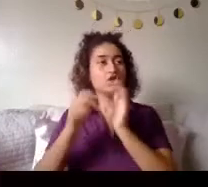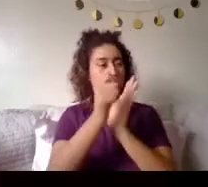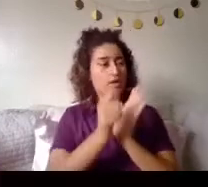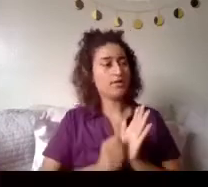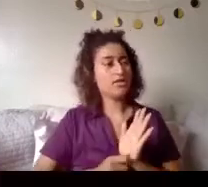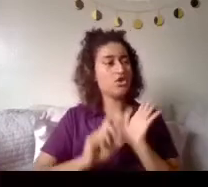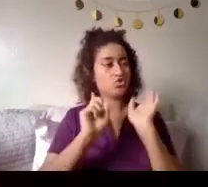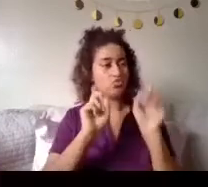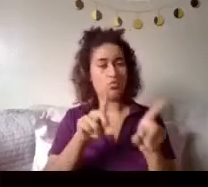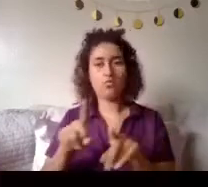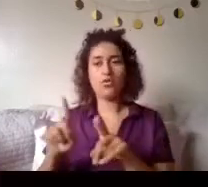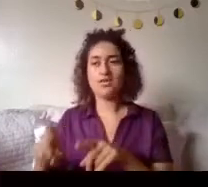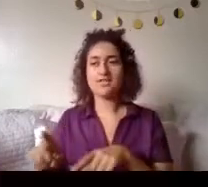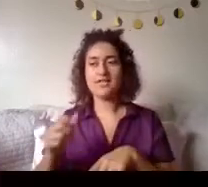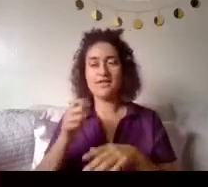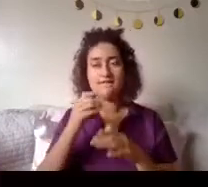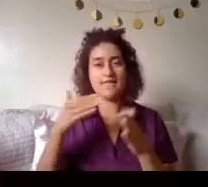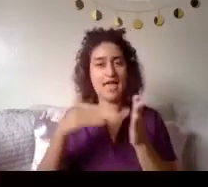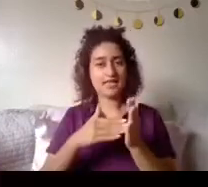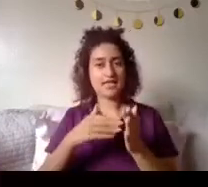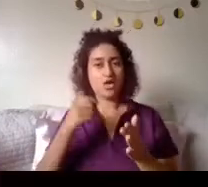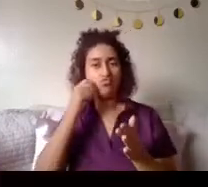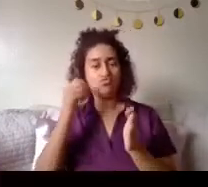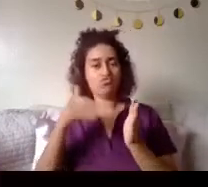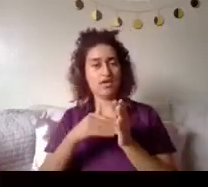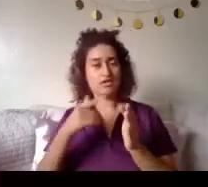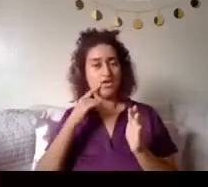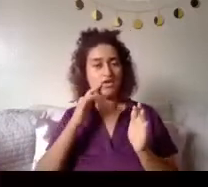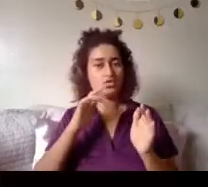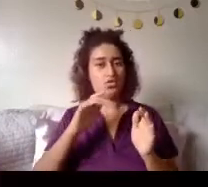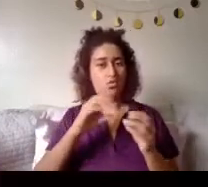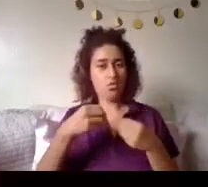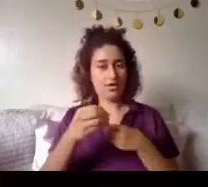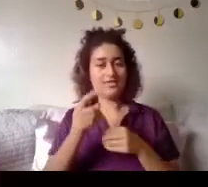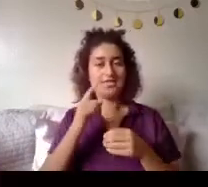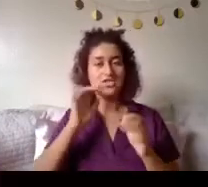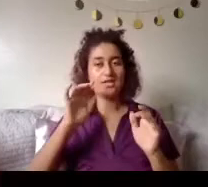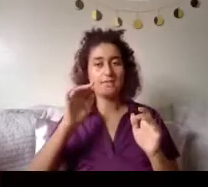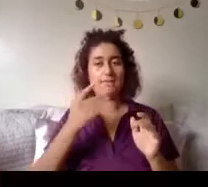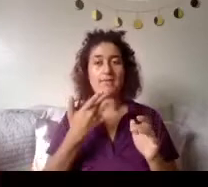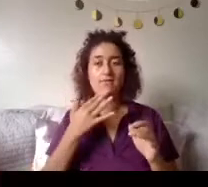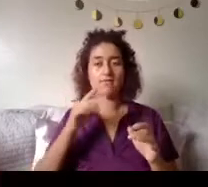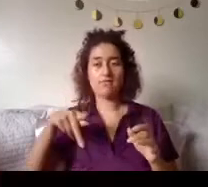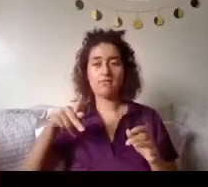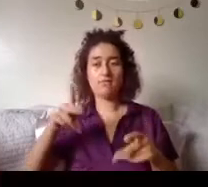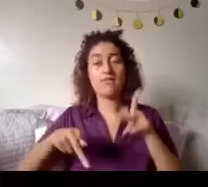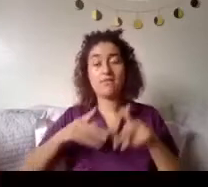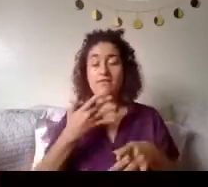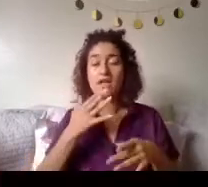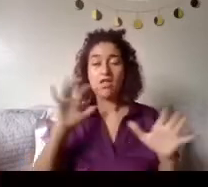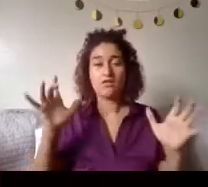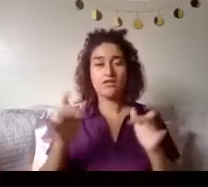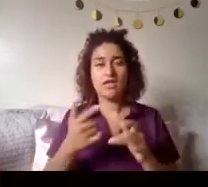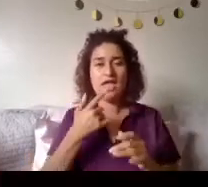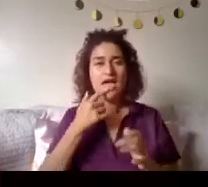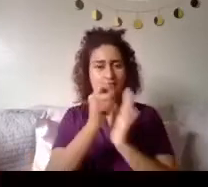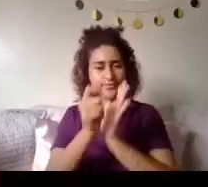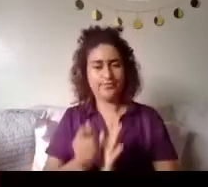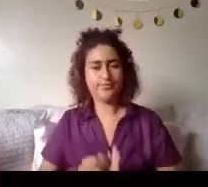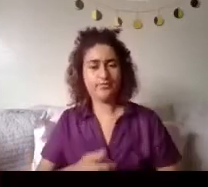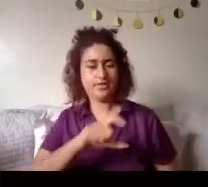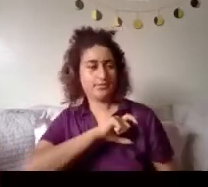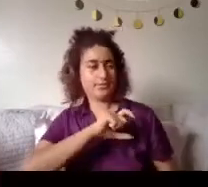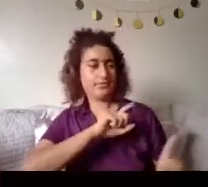anti-racist organizations and people of color collectives describe the various consequences of policing, and they have done since